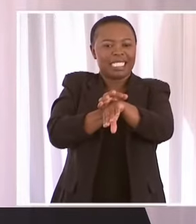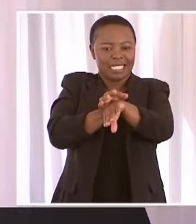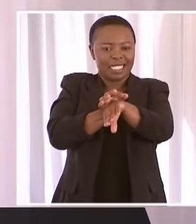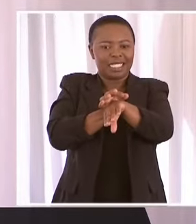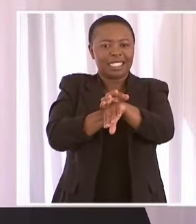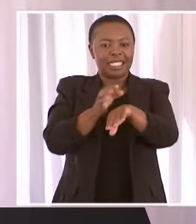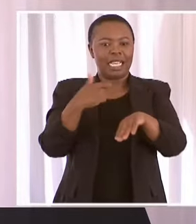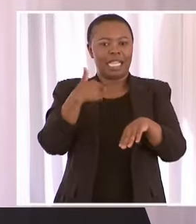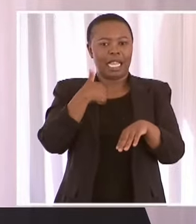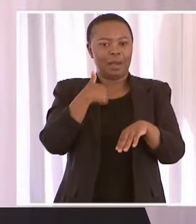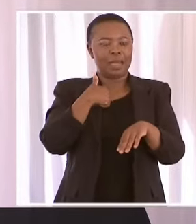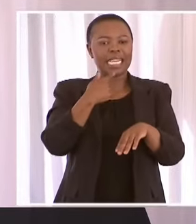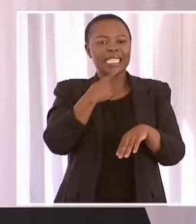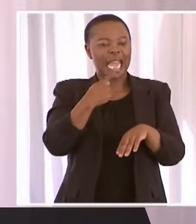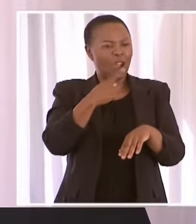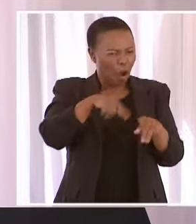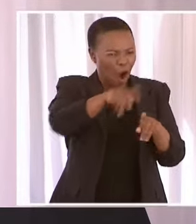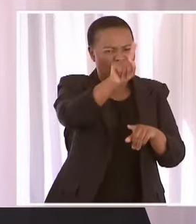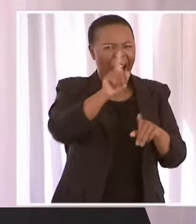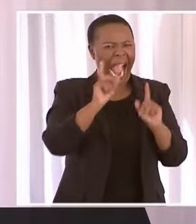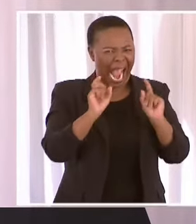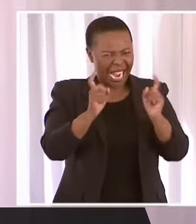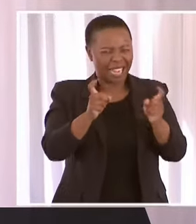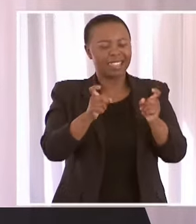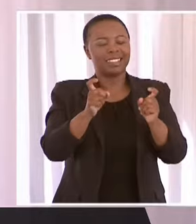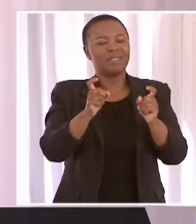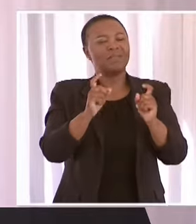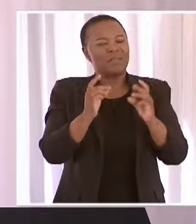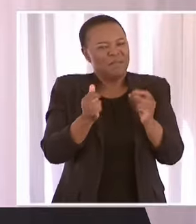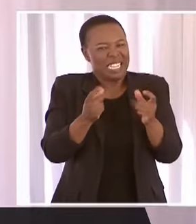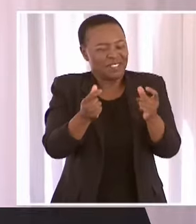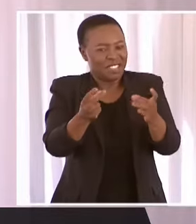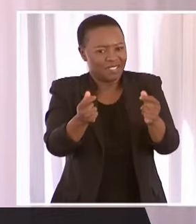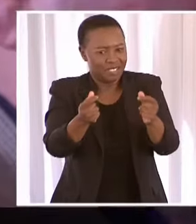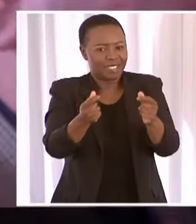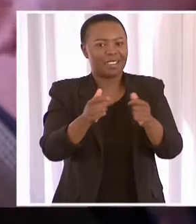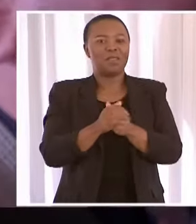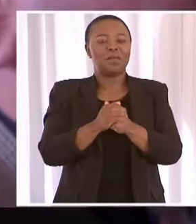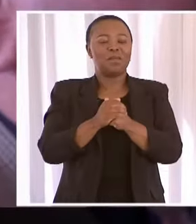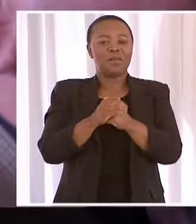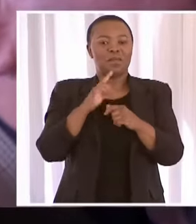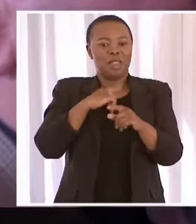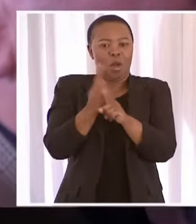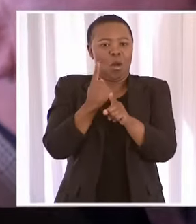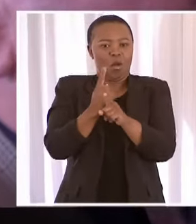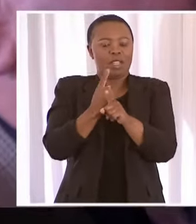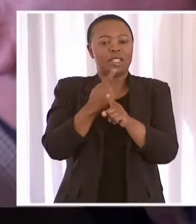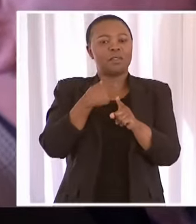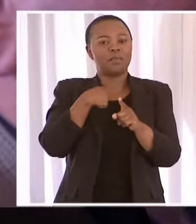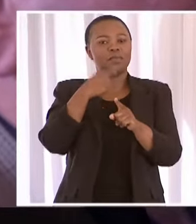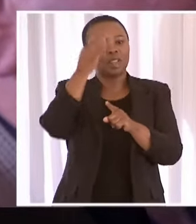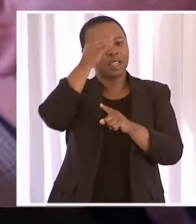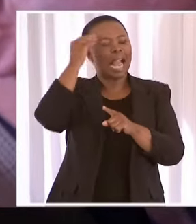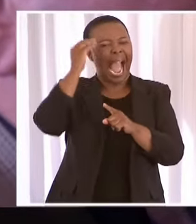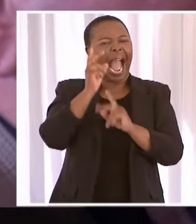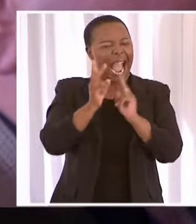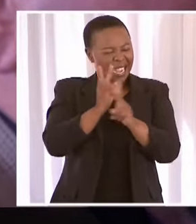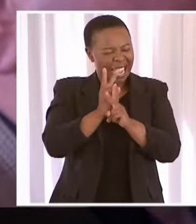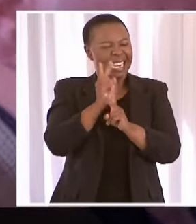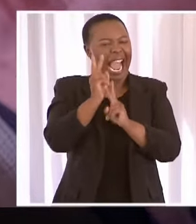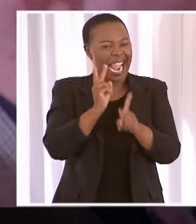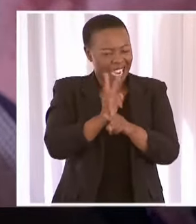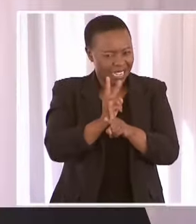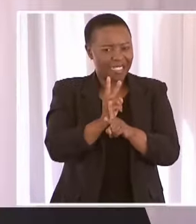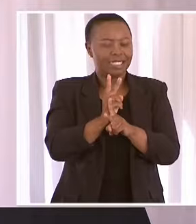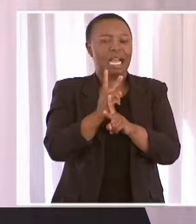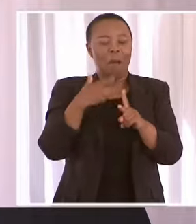and he'd say, "Go again, faster this time." So I'd run off again, round the block, again and again,